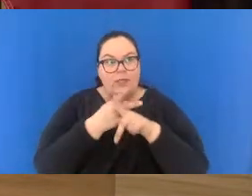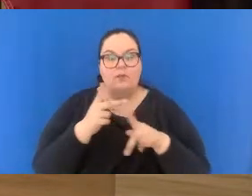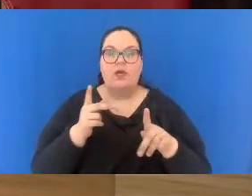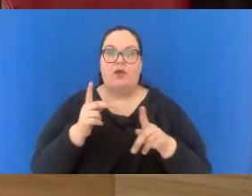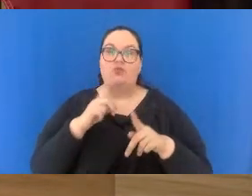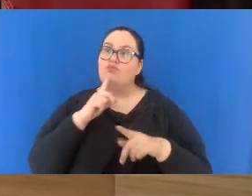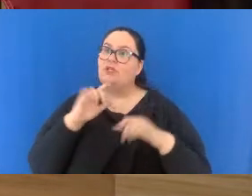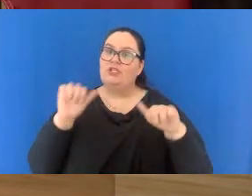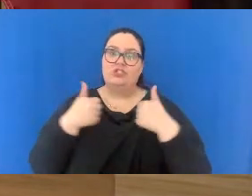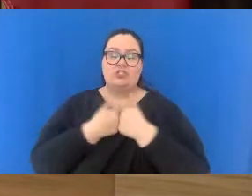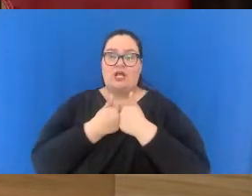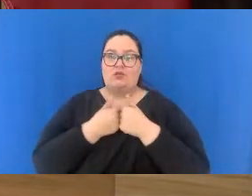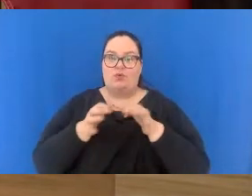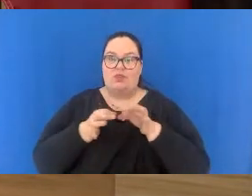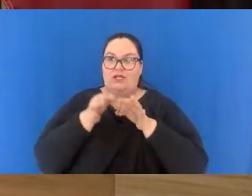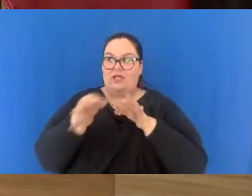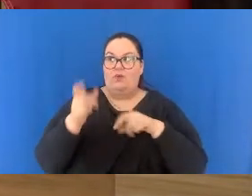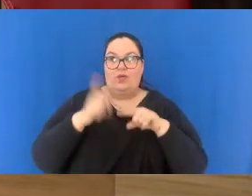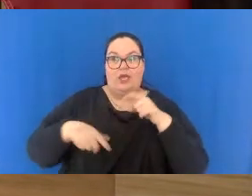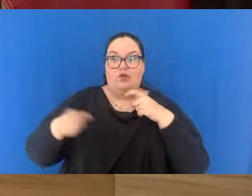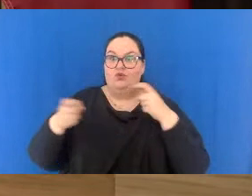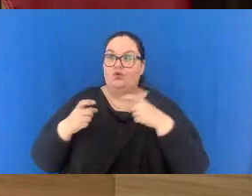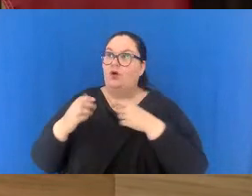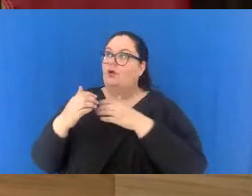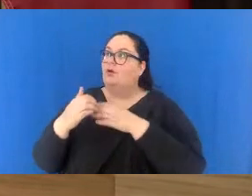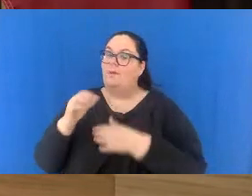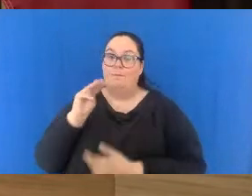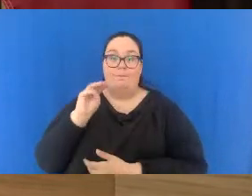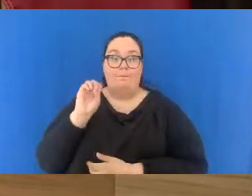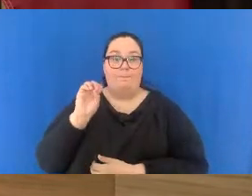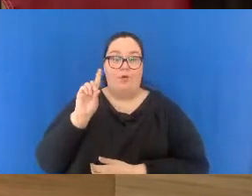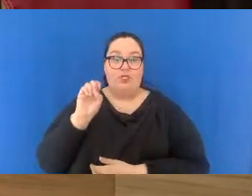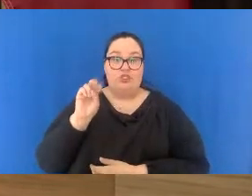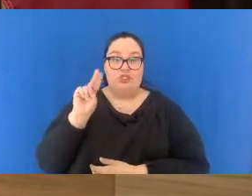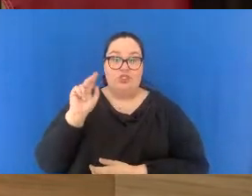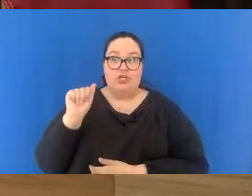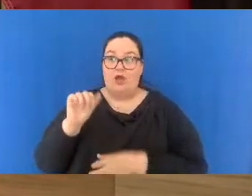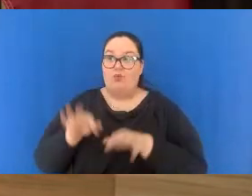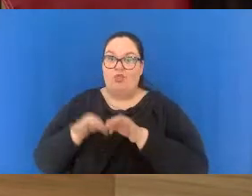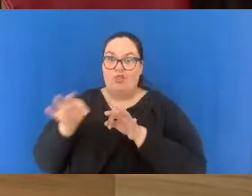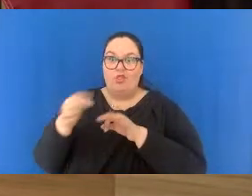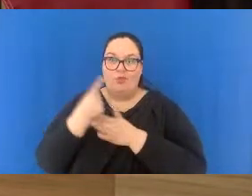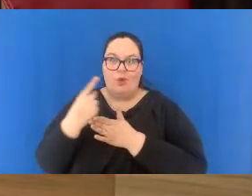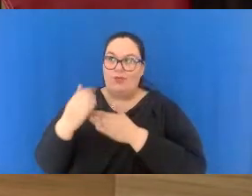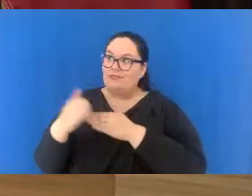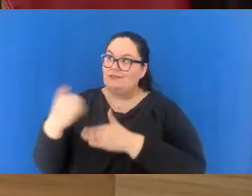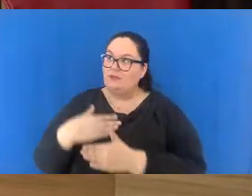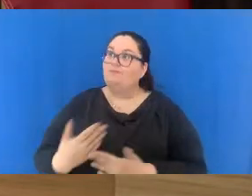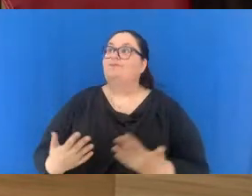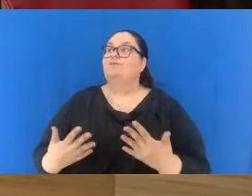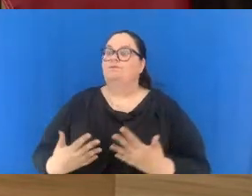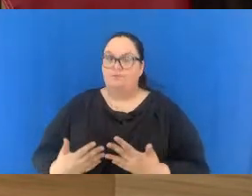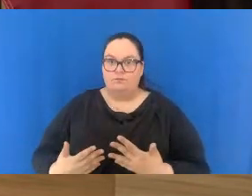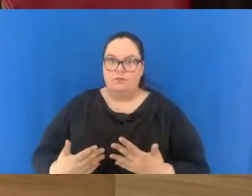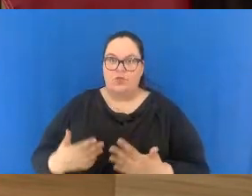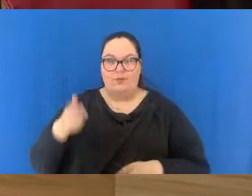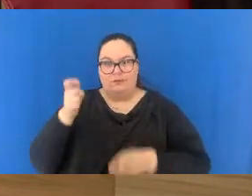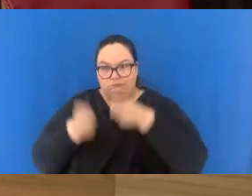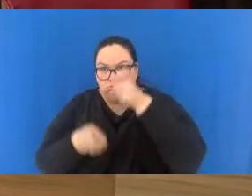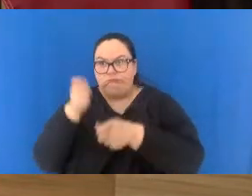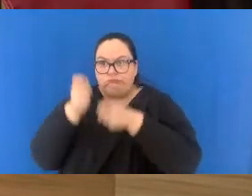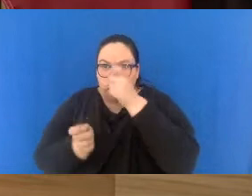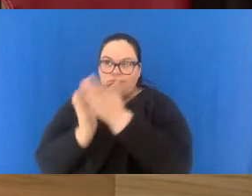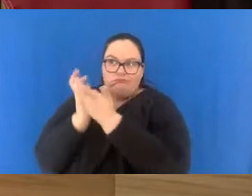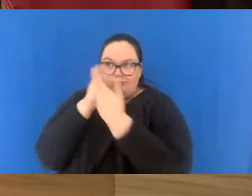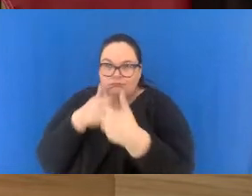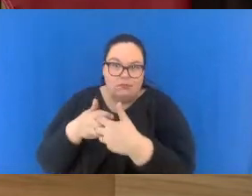the delays that we can't control. So one of the Moderna shipments was just delayed by a week. We expect there to always be changes that we have to adapt to,